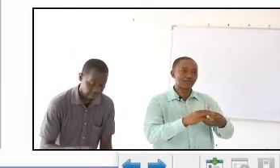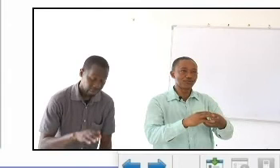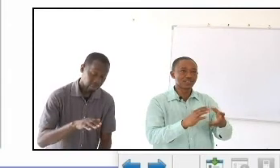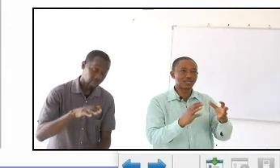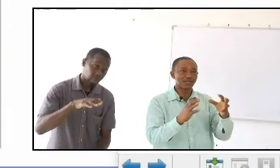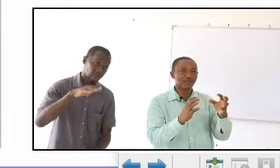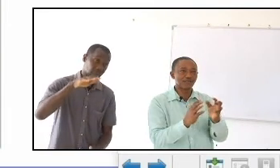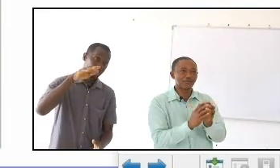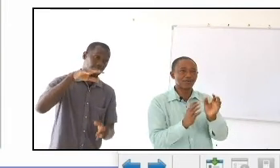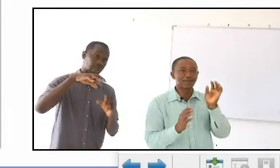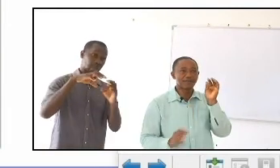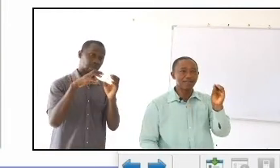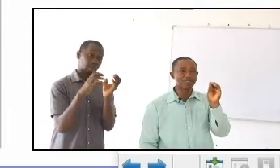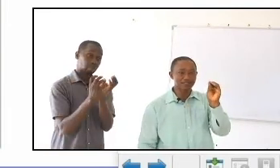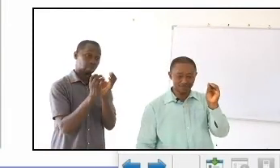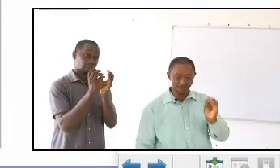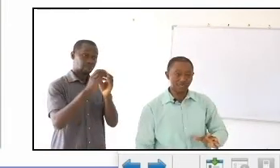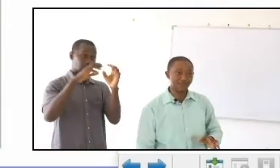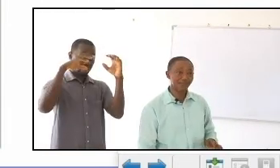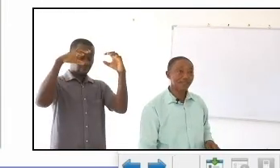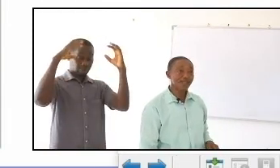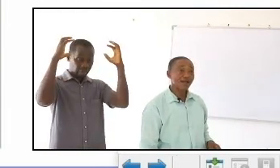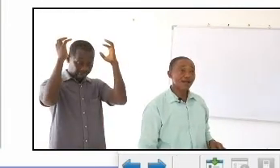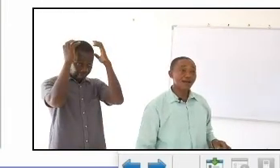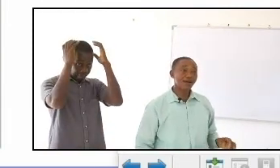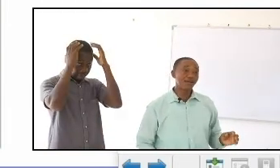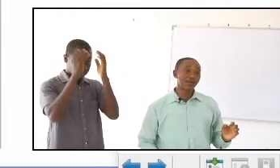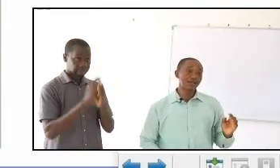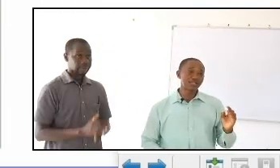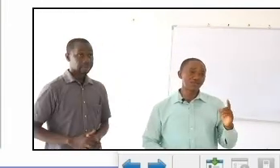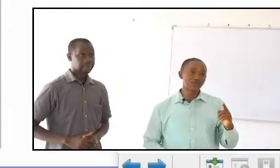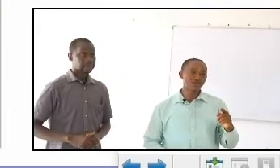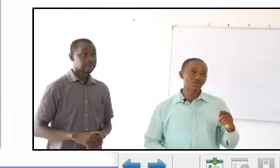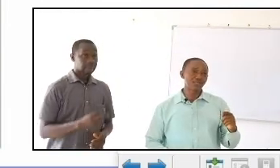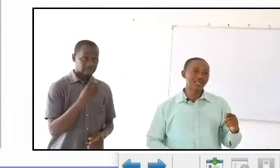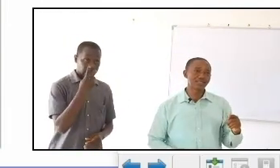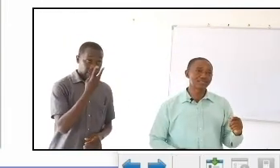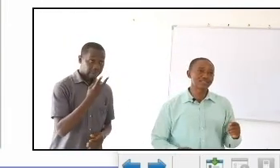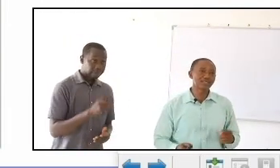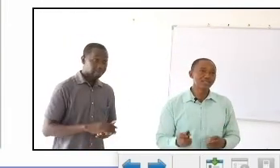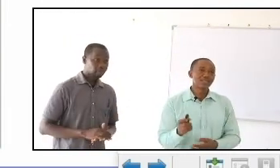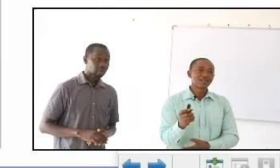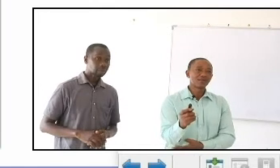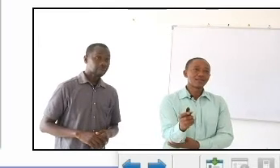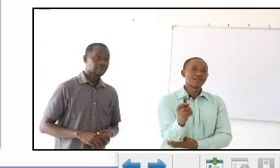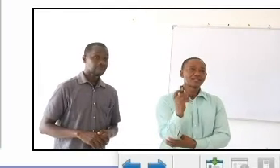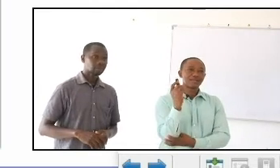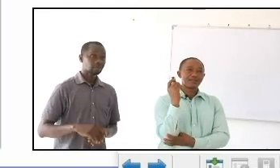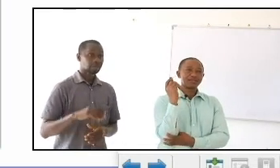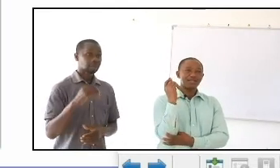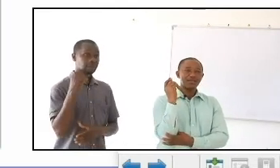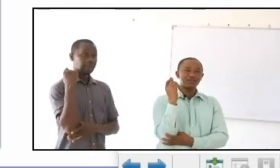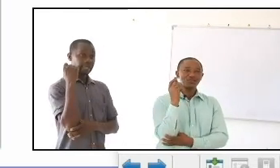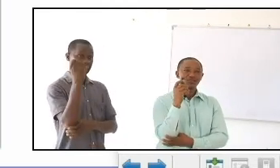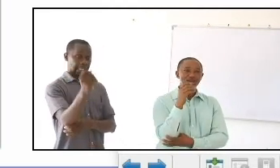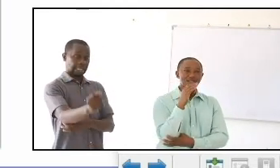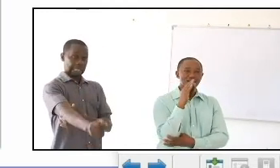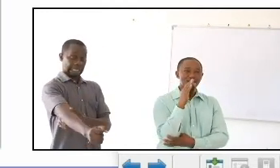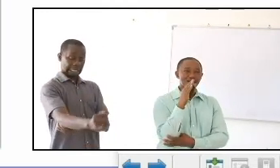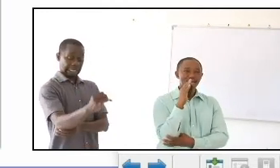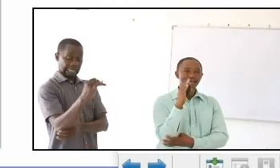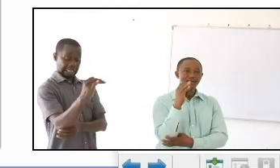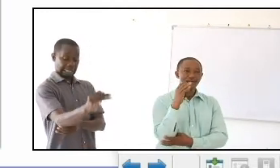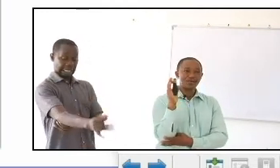they fuse and then they form a fixed joint. Let's look, we can see the one they describe as the elbow